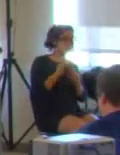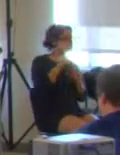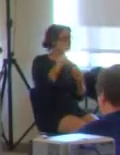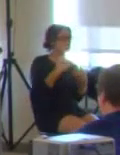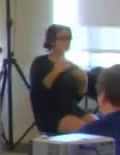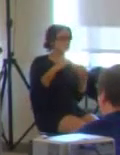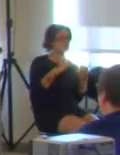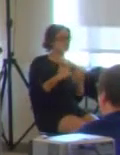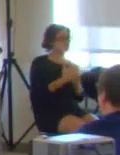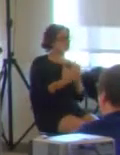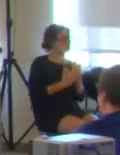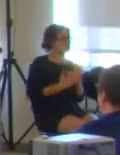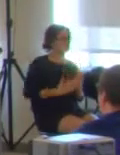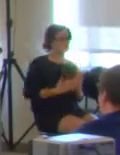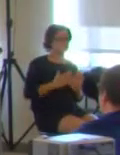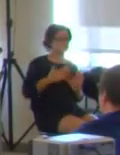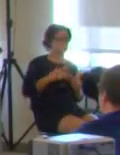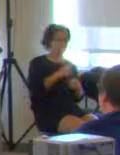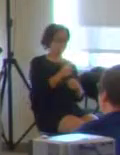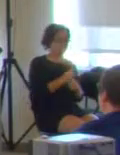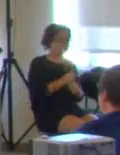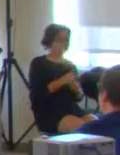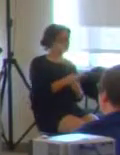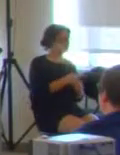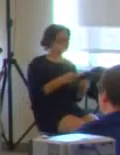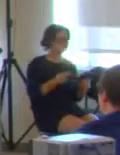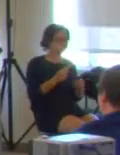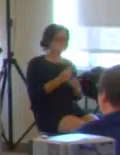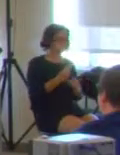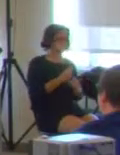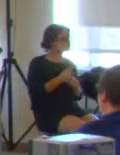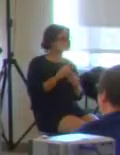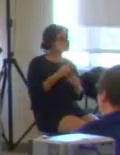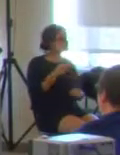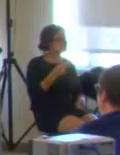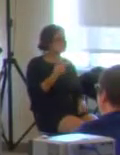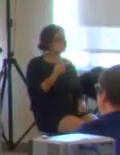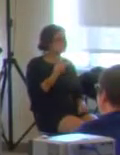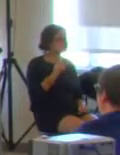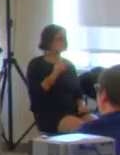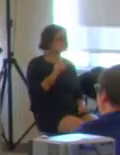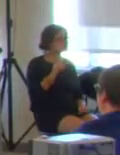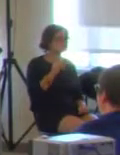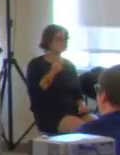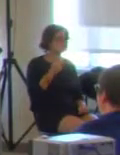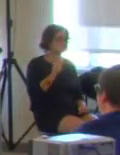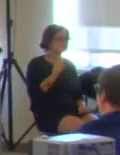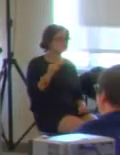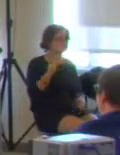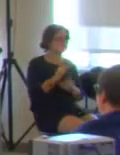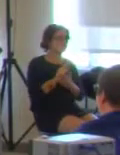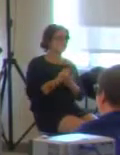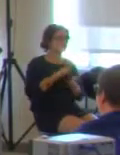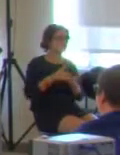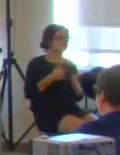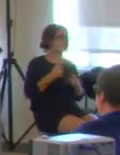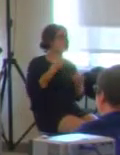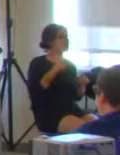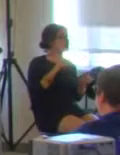that are representing them. We have to go to the, Hastings Law Center. I go for free legal